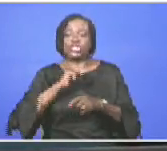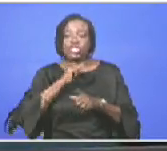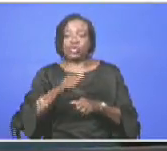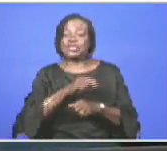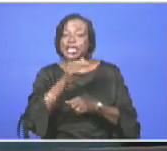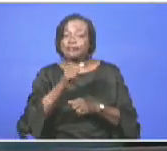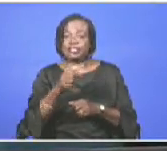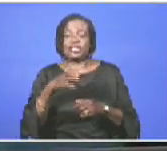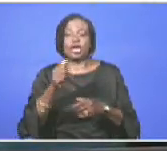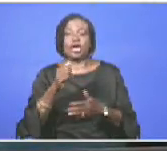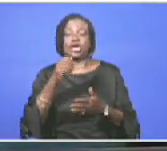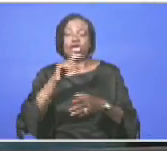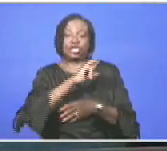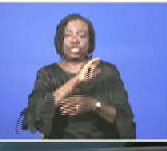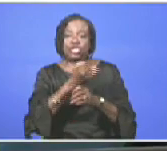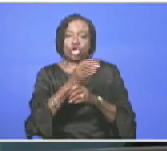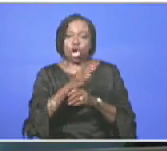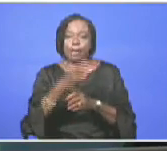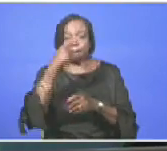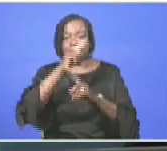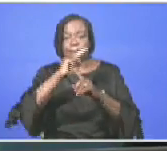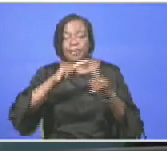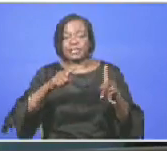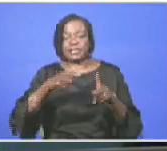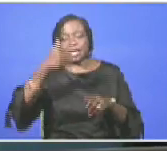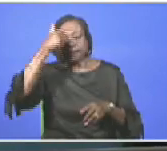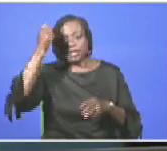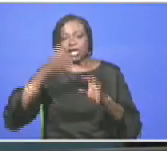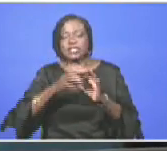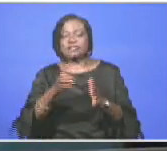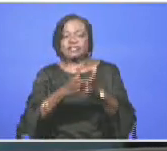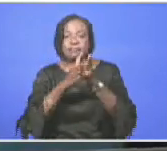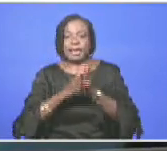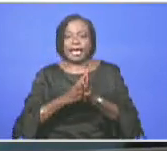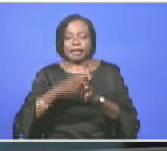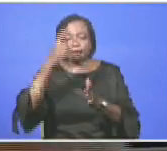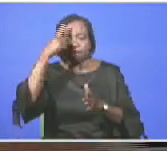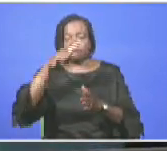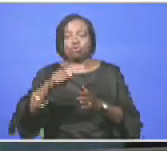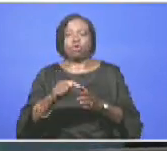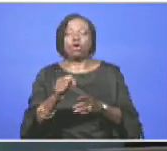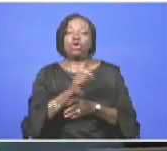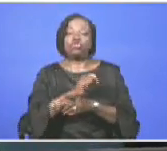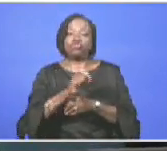completion, but because of the demand for trained security personnel, everybody snapped at it.